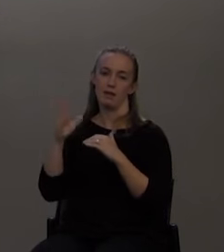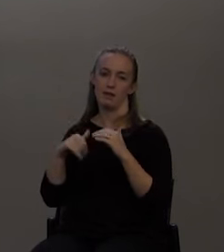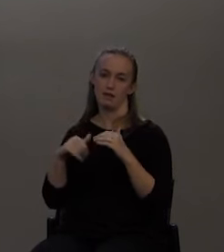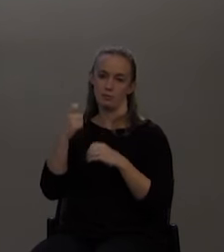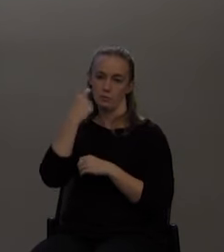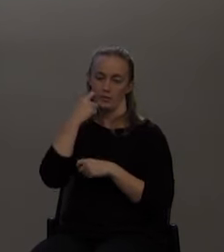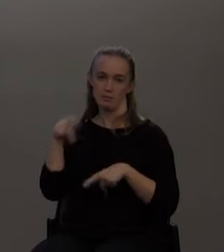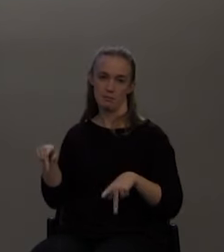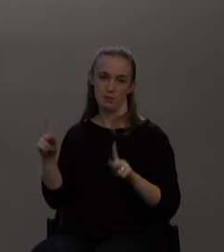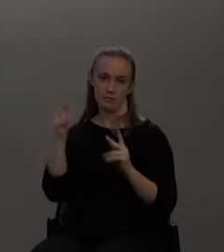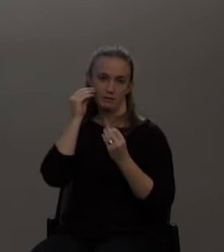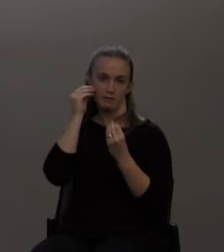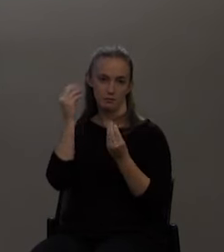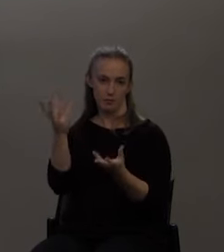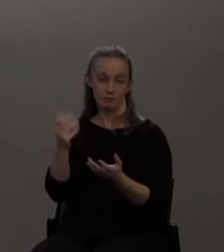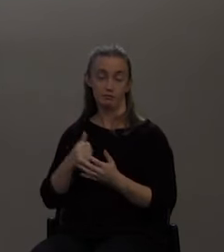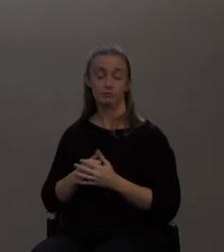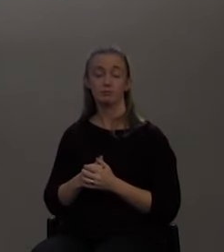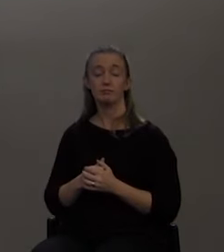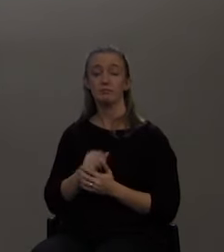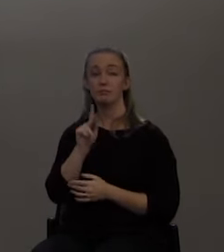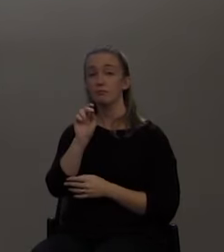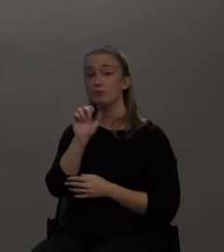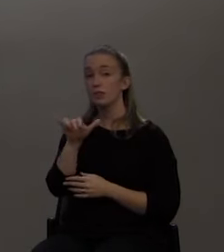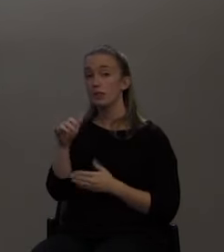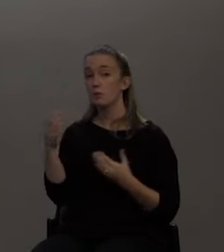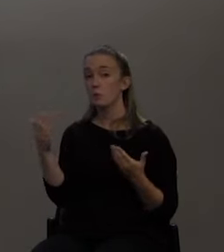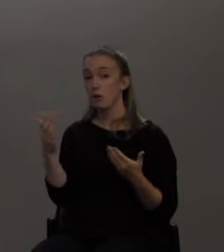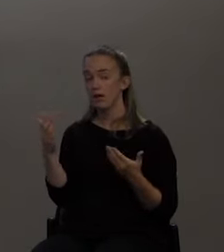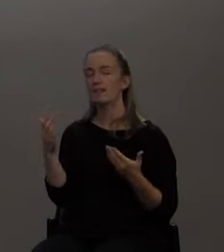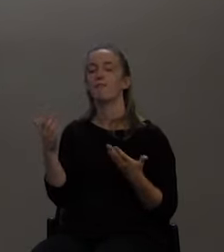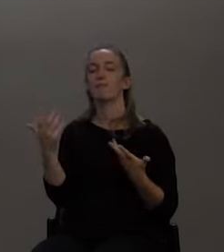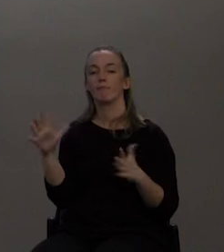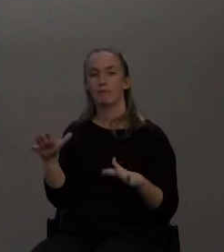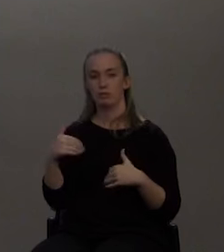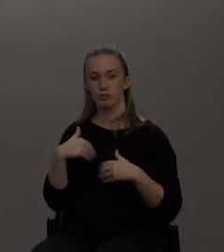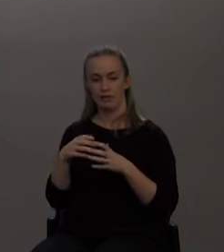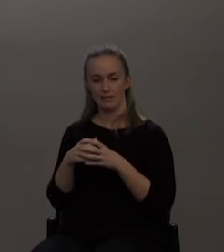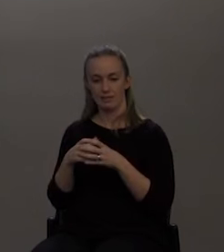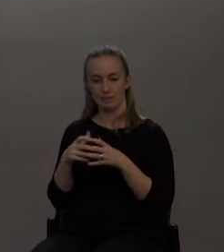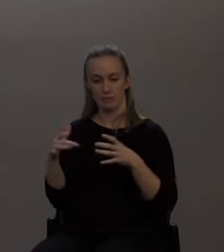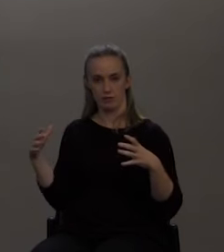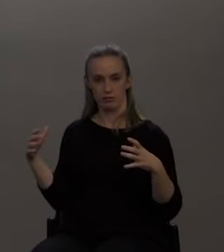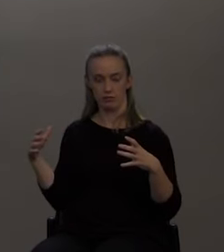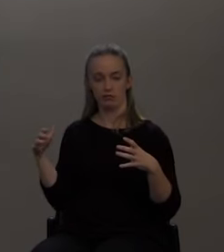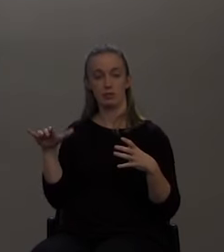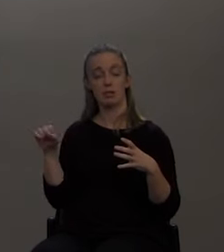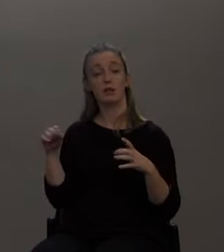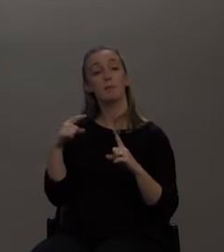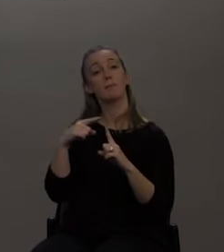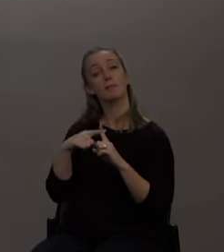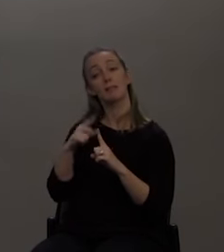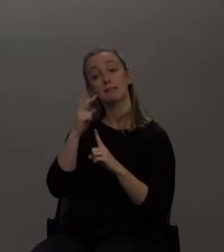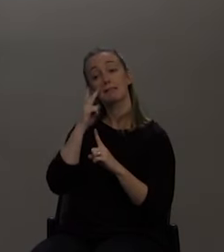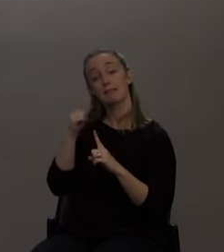information. But the key here is that there have been expansions, and we're actually seeing that projects that are in the pipeline